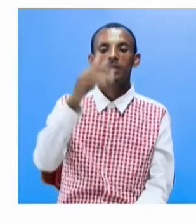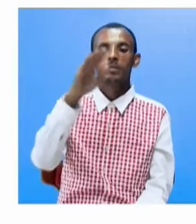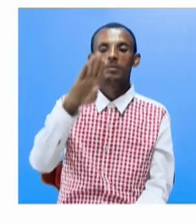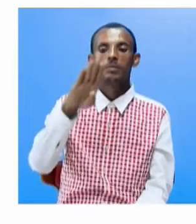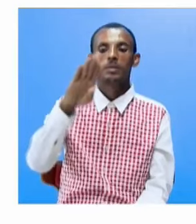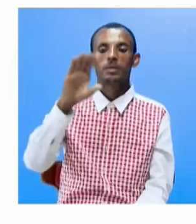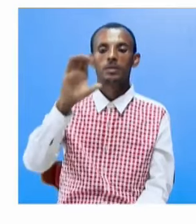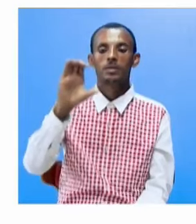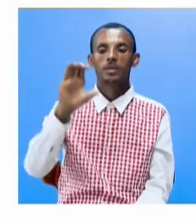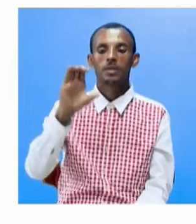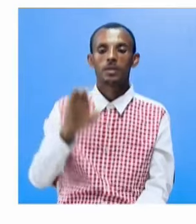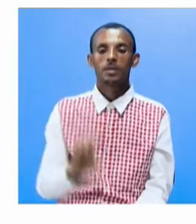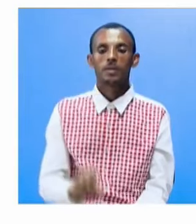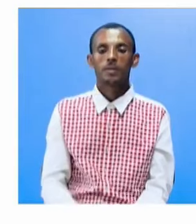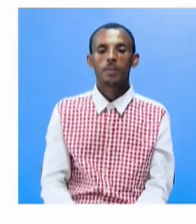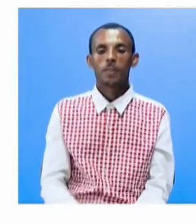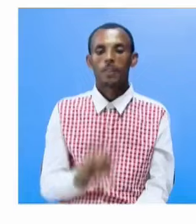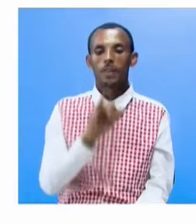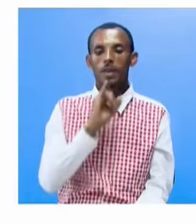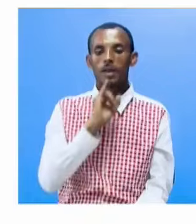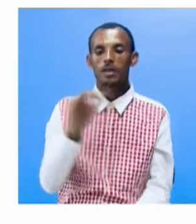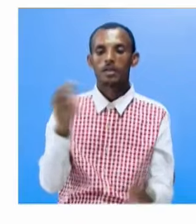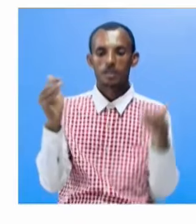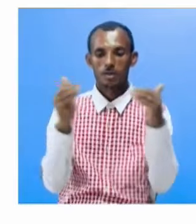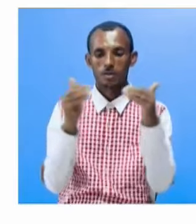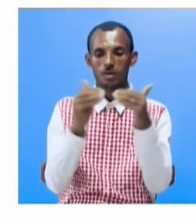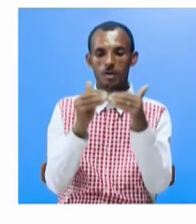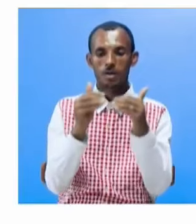ABC is congruent to